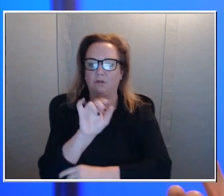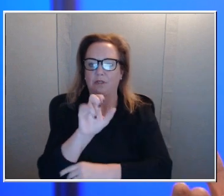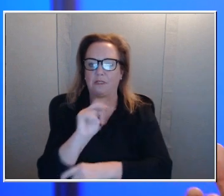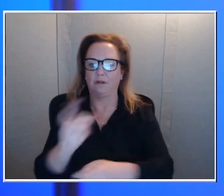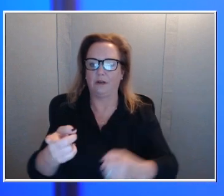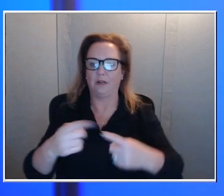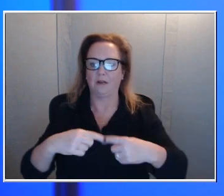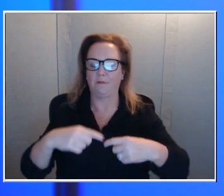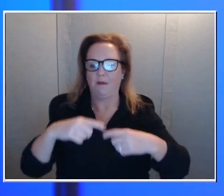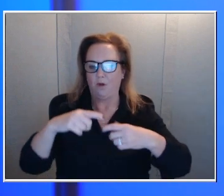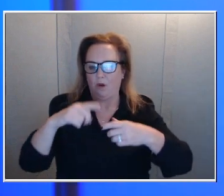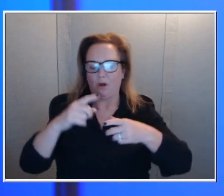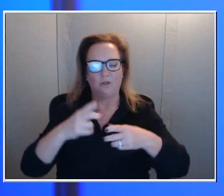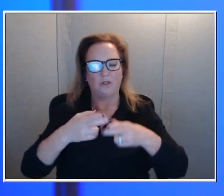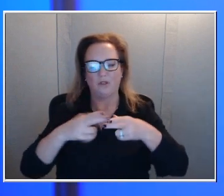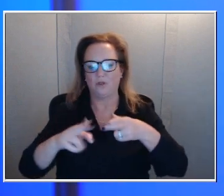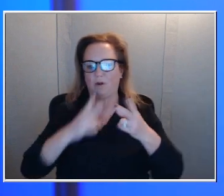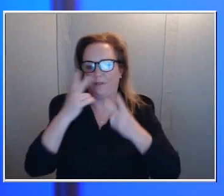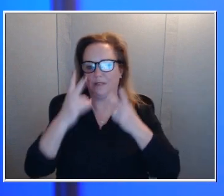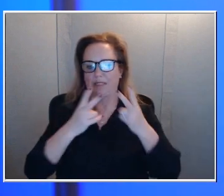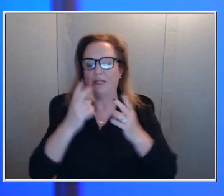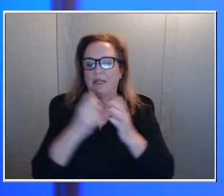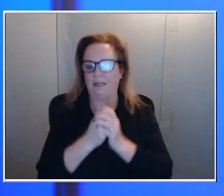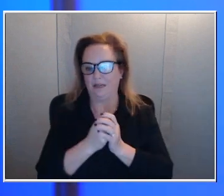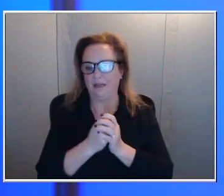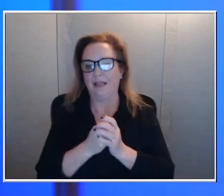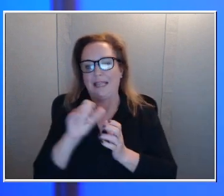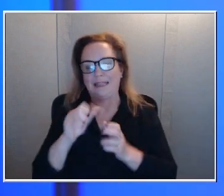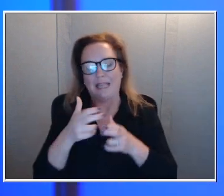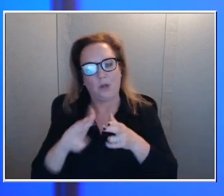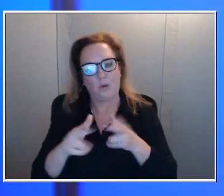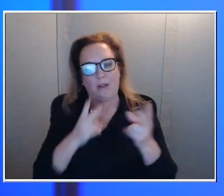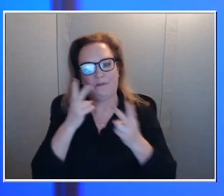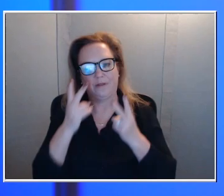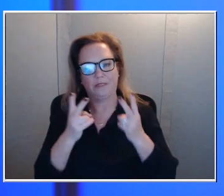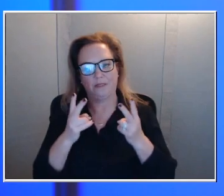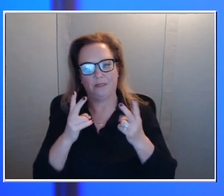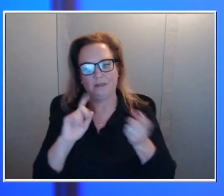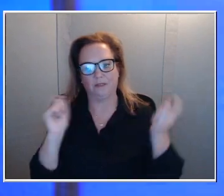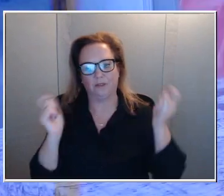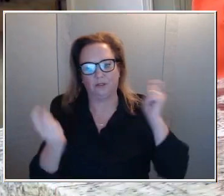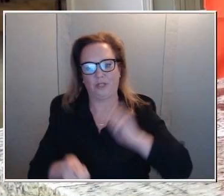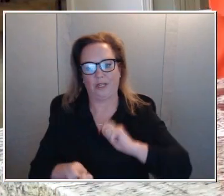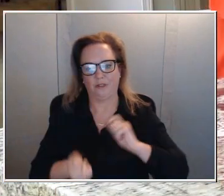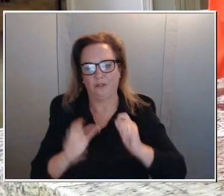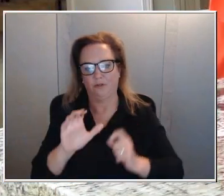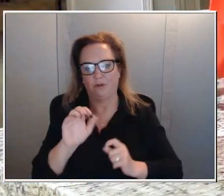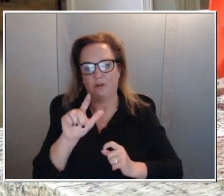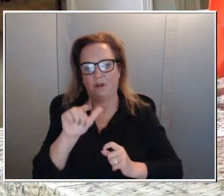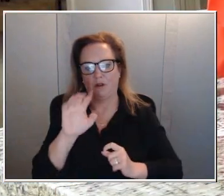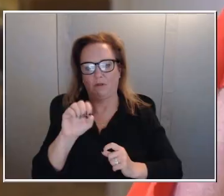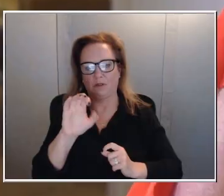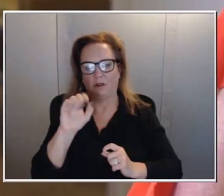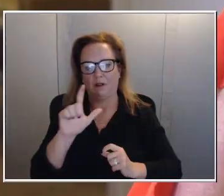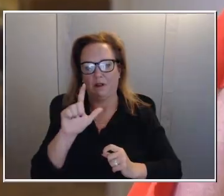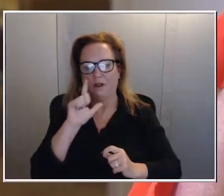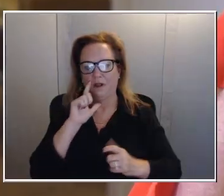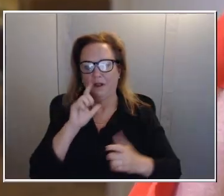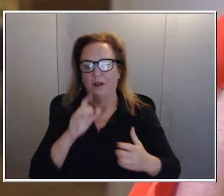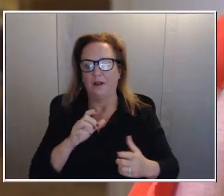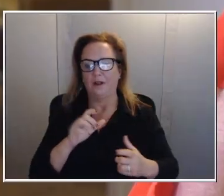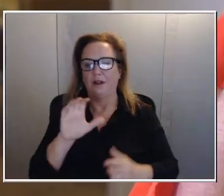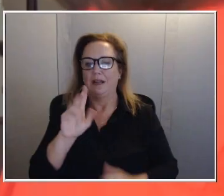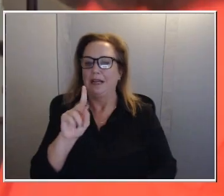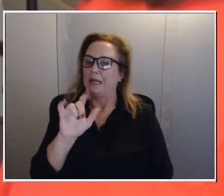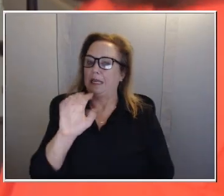quick visit. And as Janine Kiesling tells us, that quick visit turned into a close call. You want to make a toast with me? Kim White